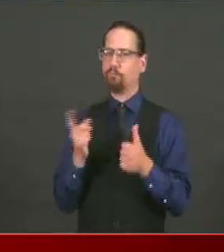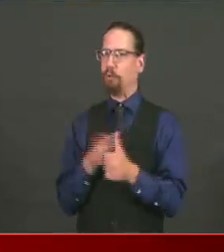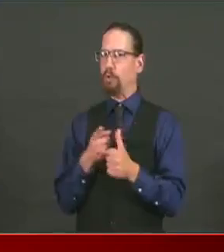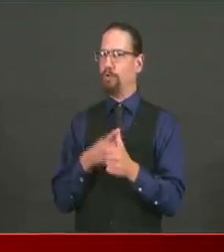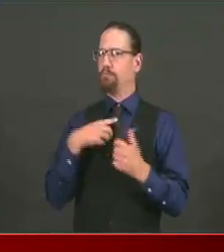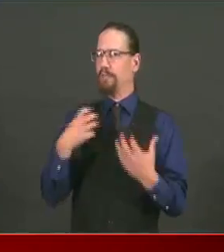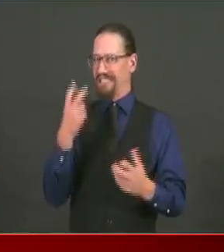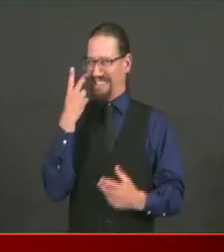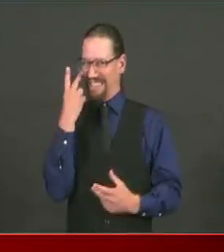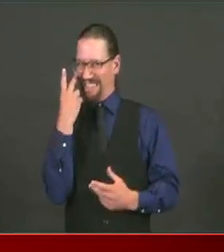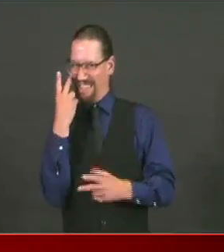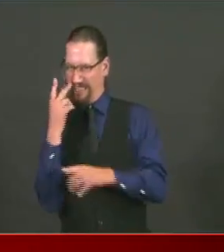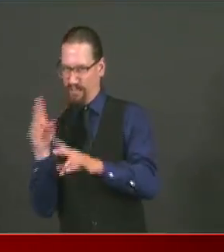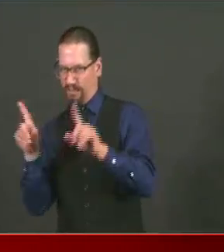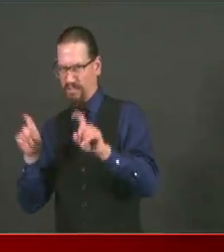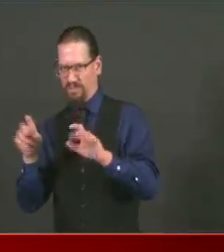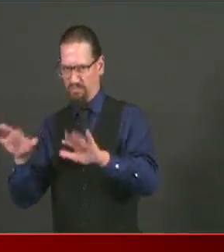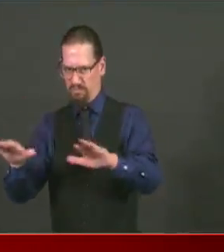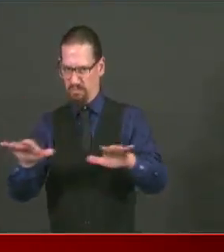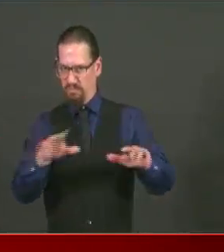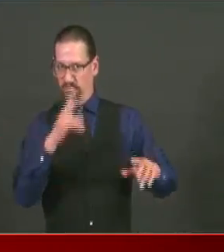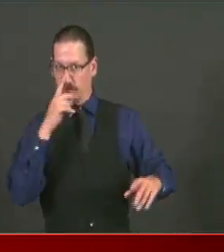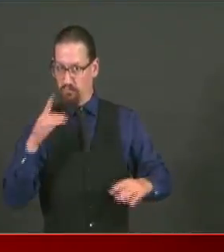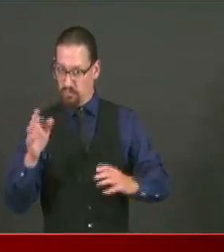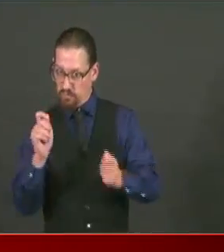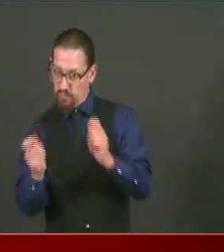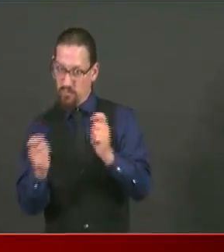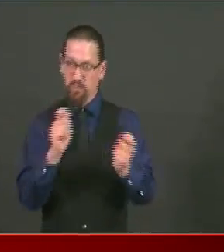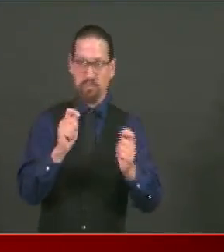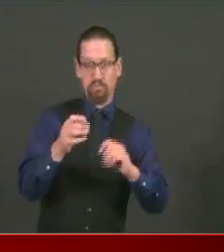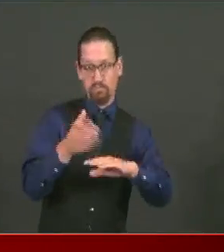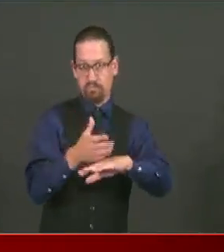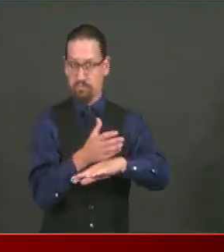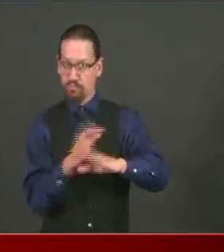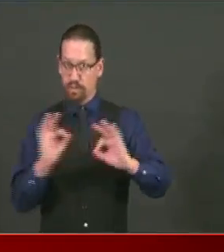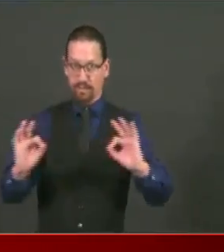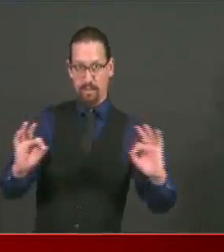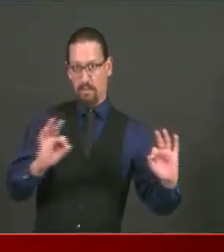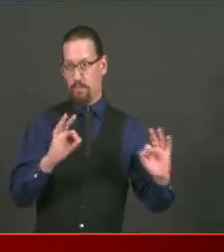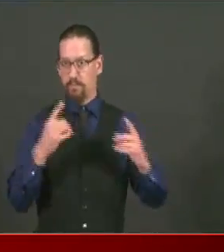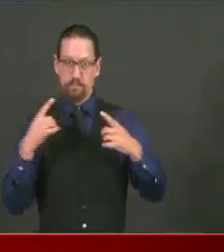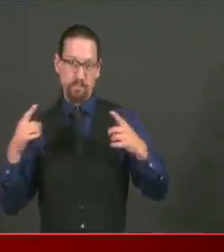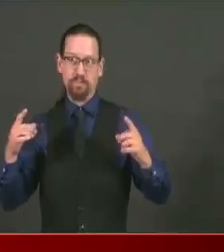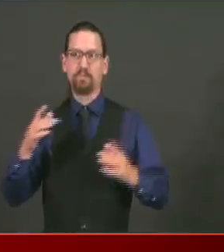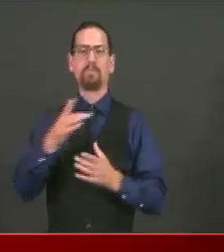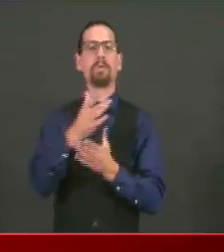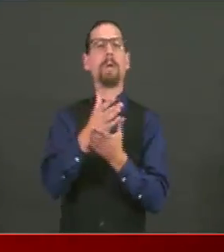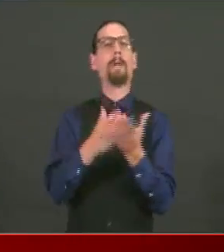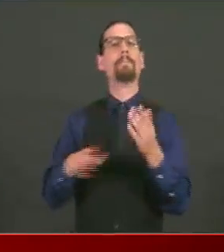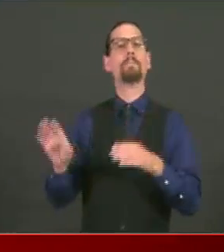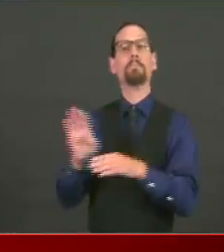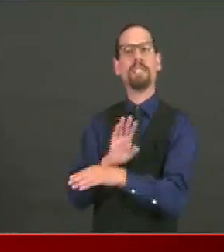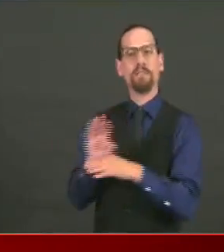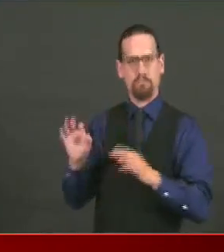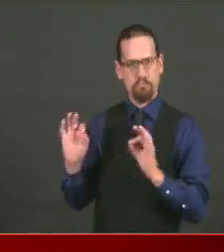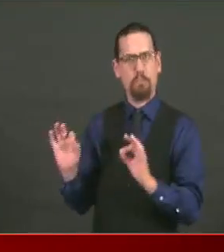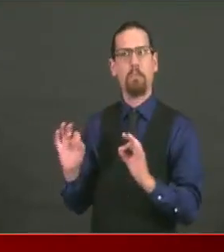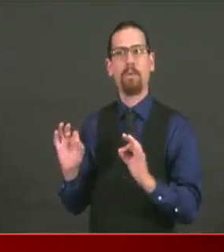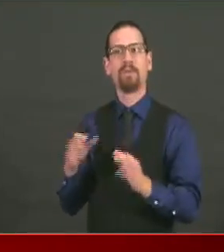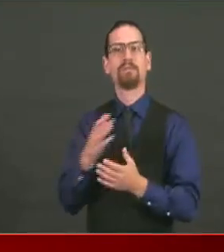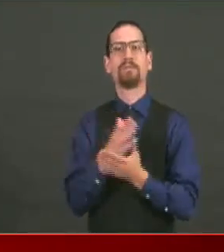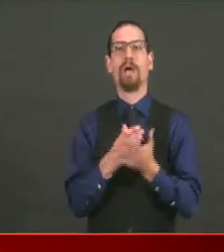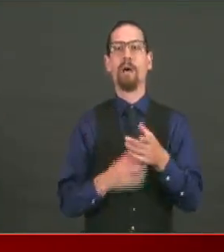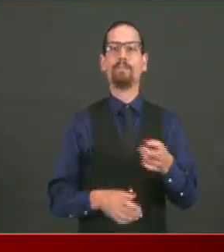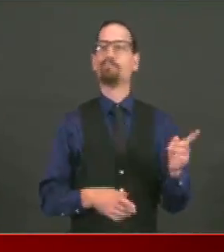The other thing is, while many businesses are reopening in some capacity, there are many businesses that are closed without a